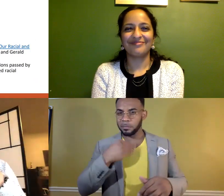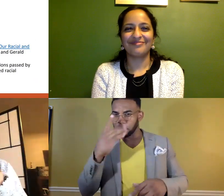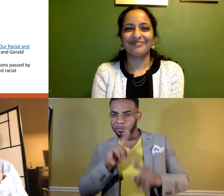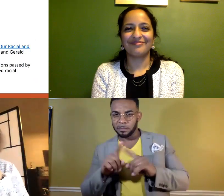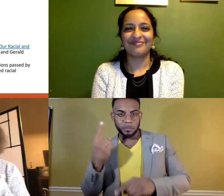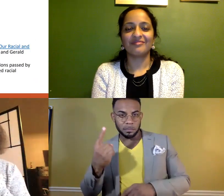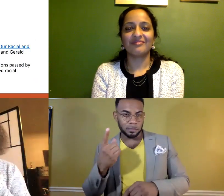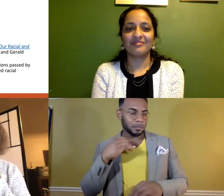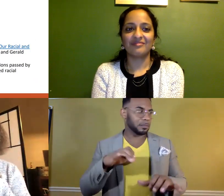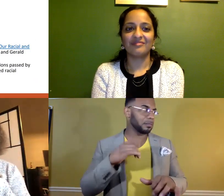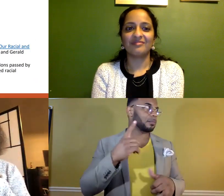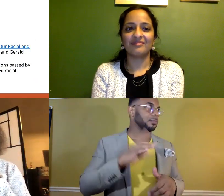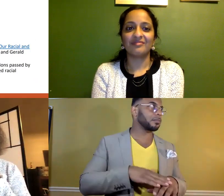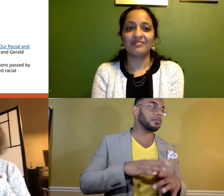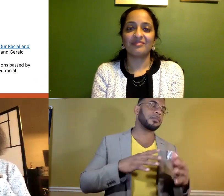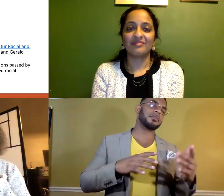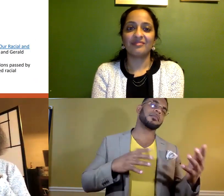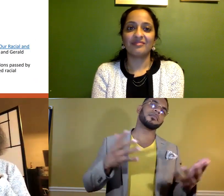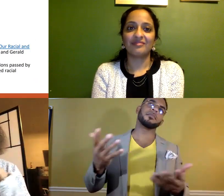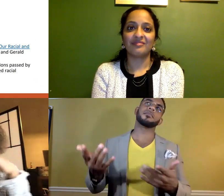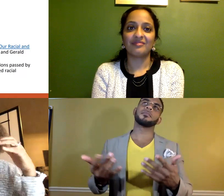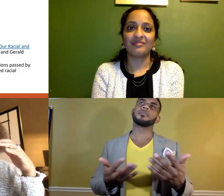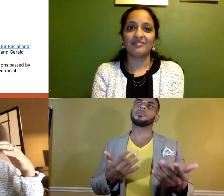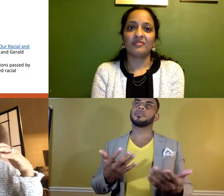one. They've done one on